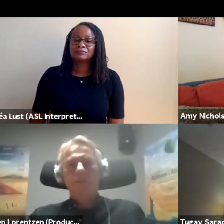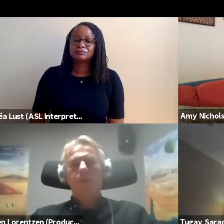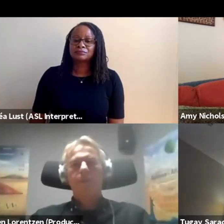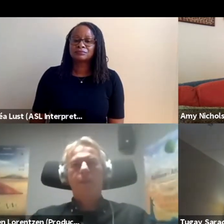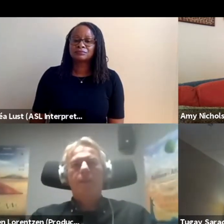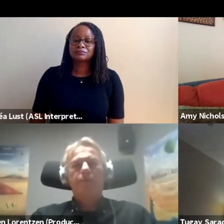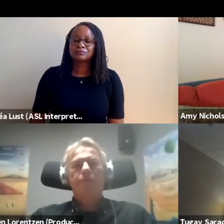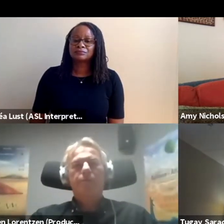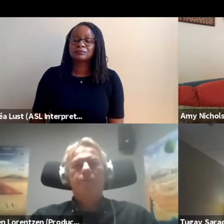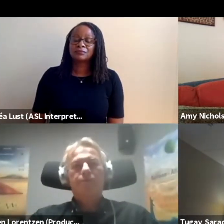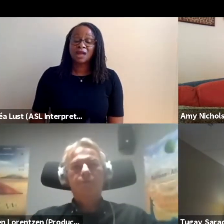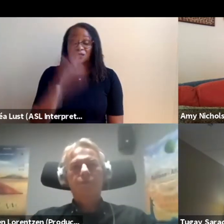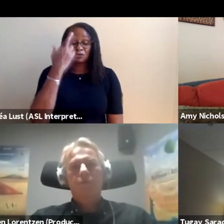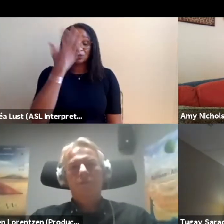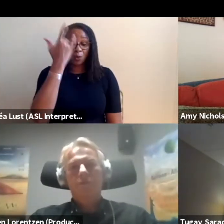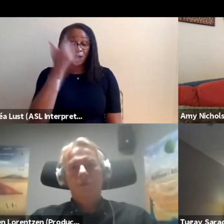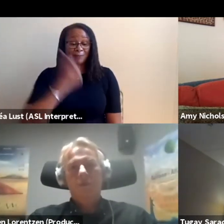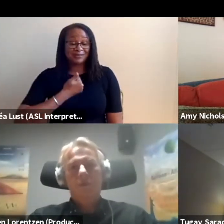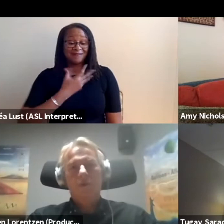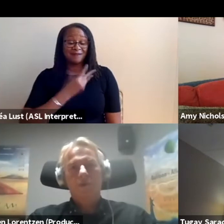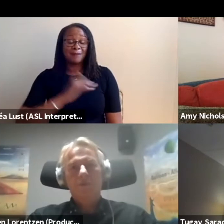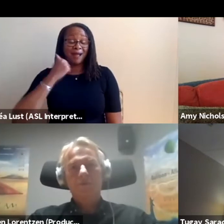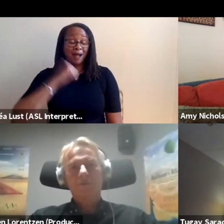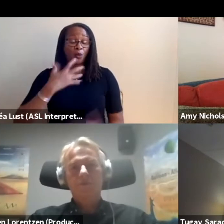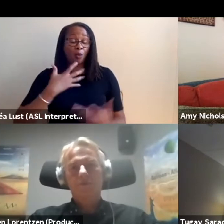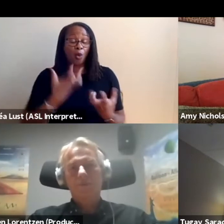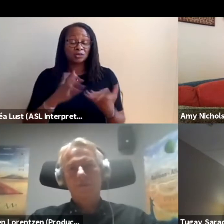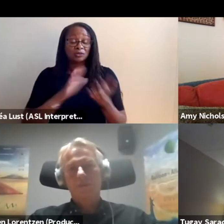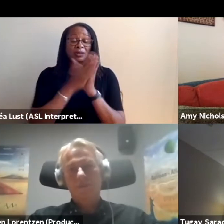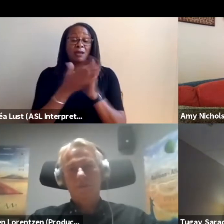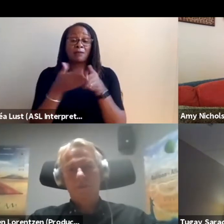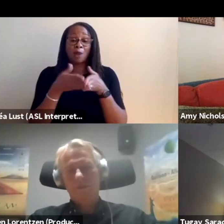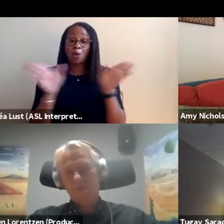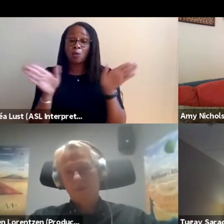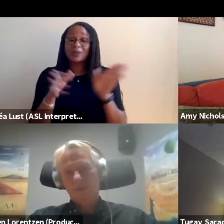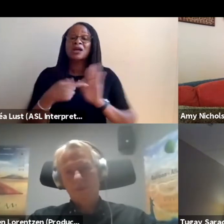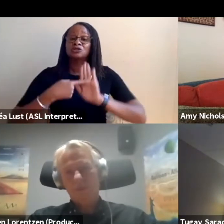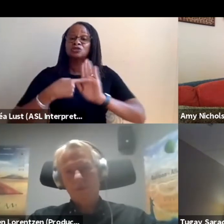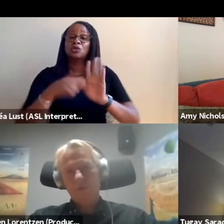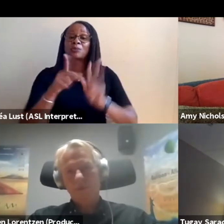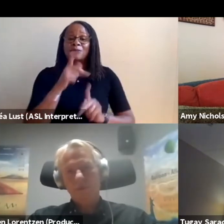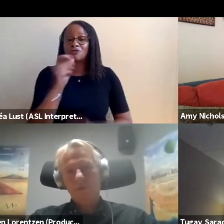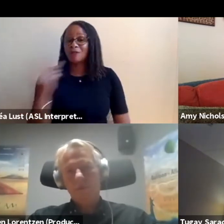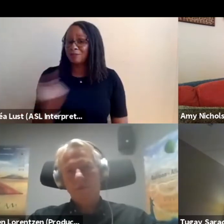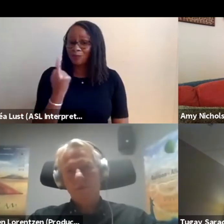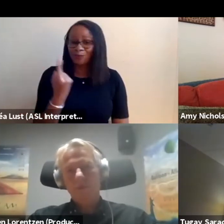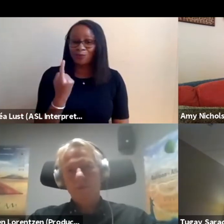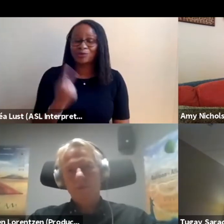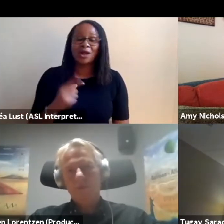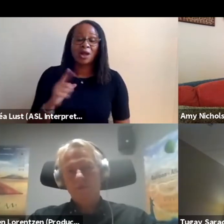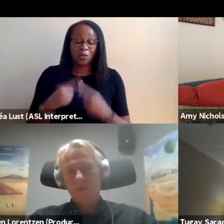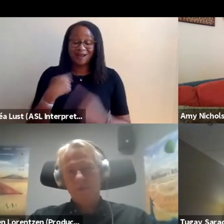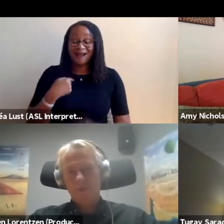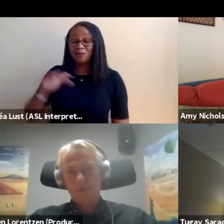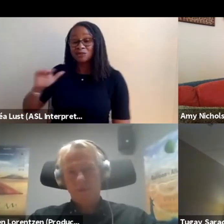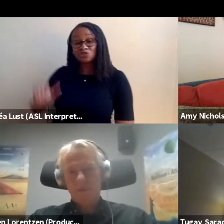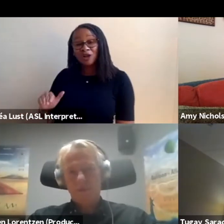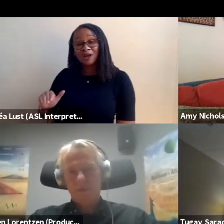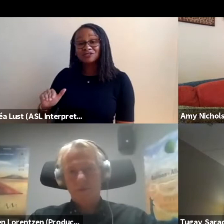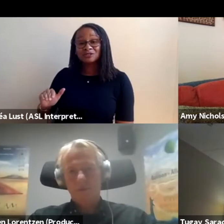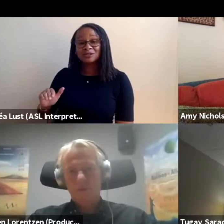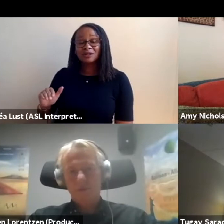so open is to show the people that they are not alone. You know, when I was a child, when I